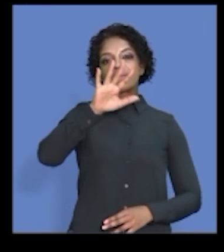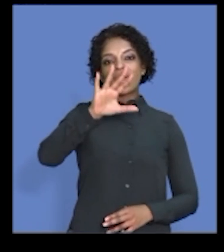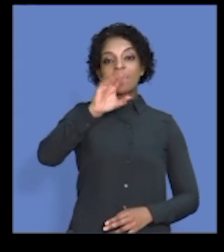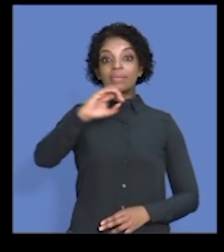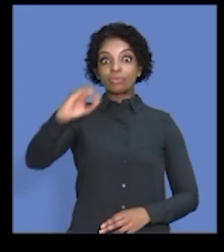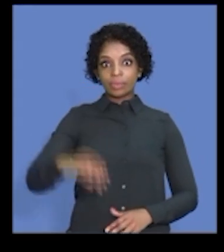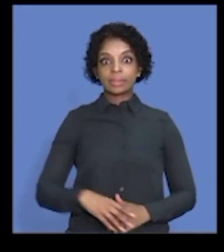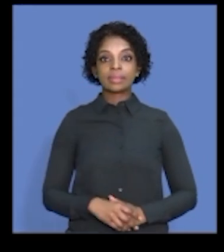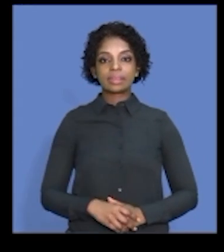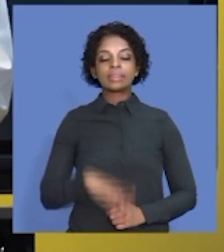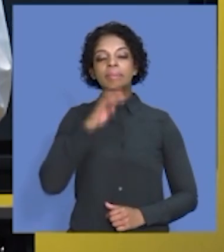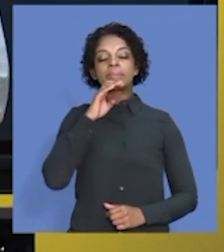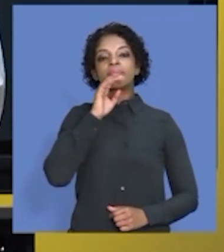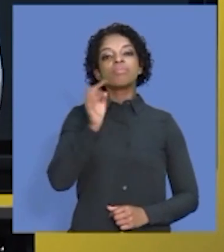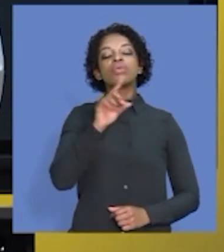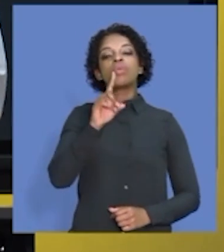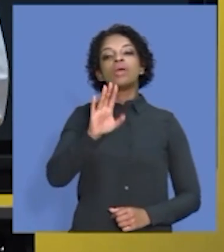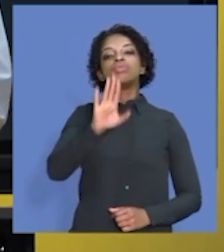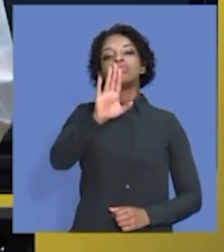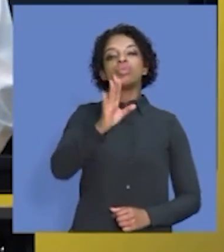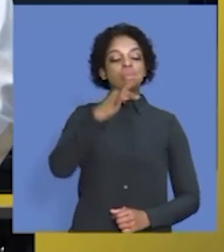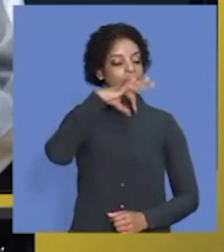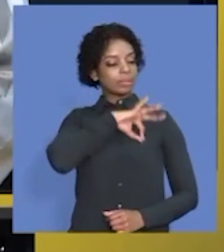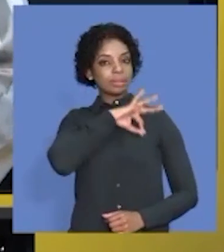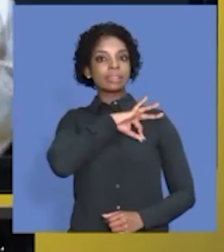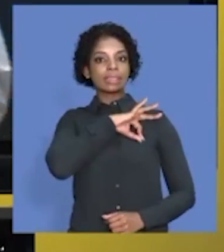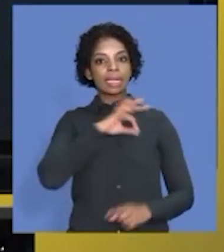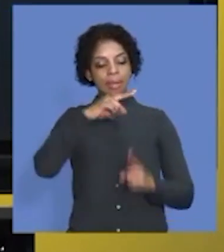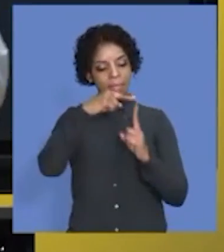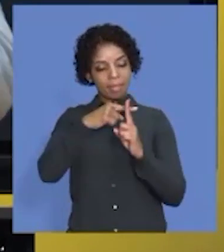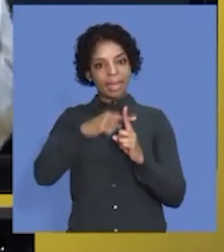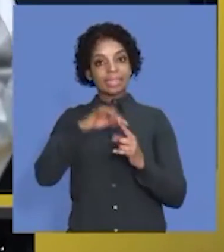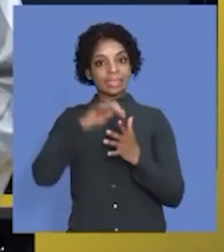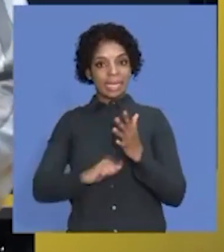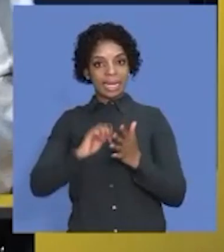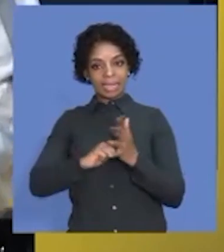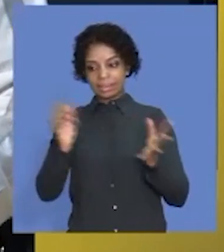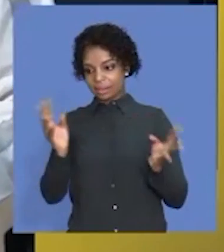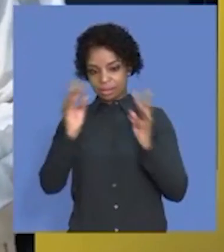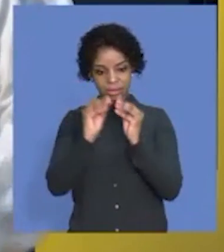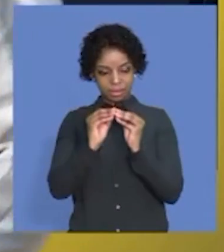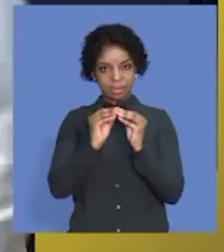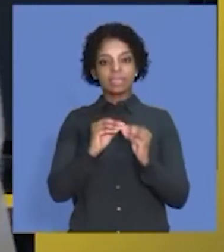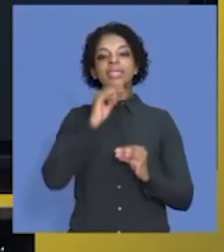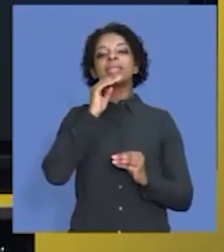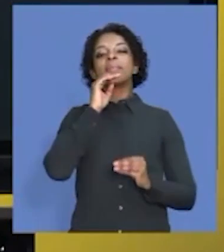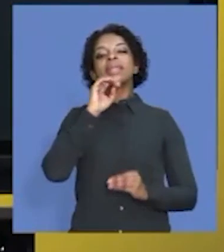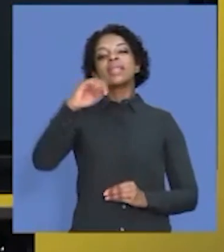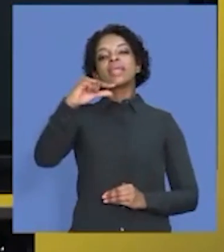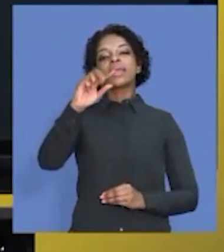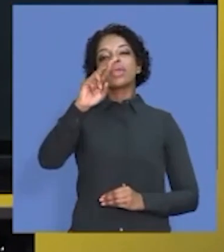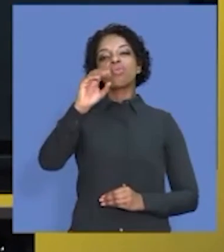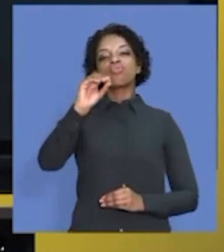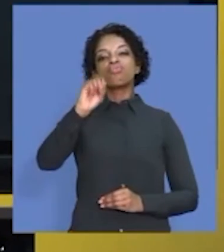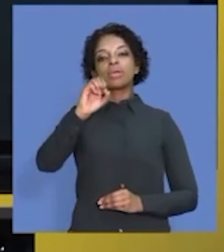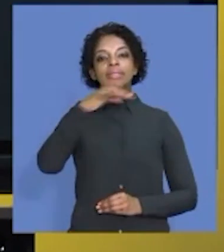14,500. So net salary plus your deductions will give you your gross salary. Got that? Wow. Moving